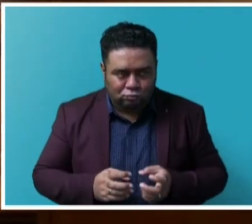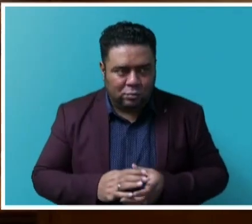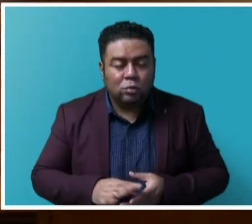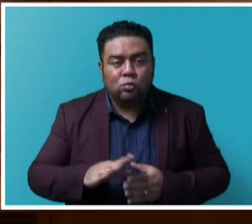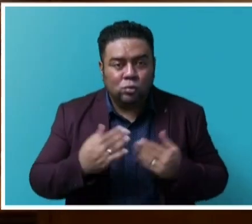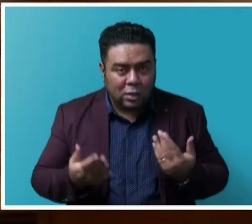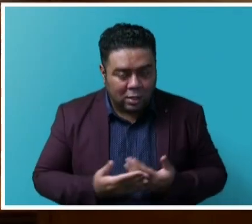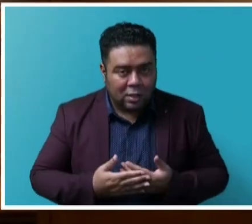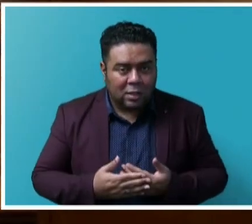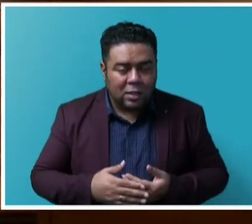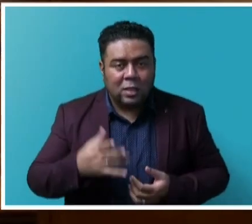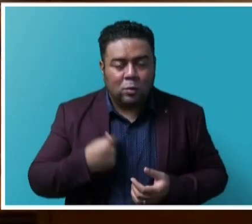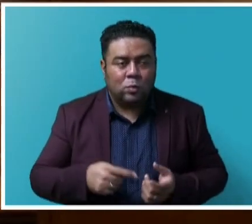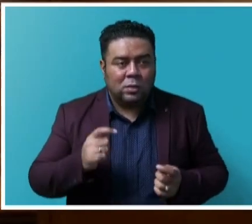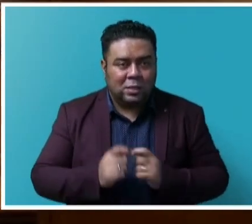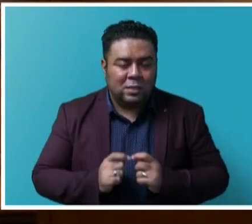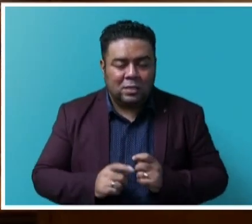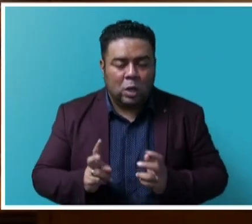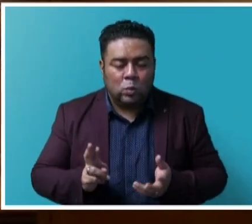Together, they will test our resolve